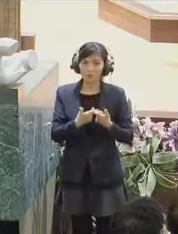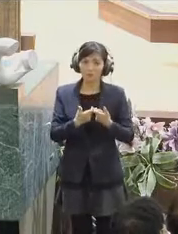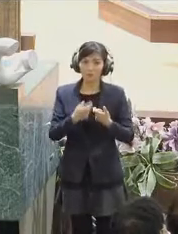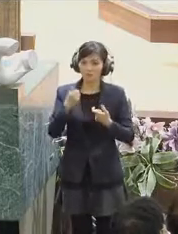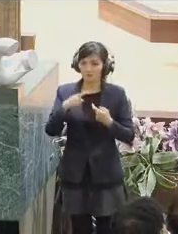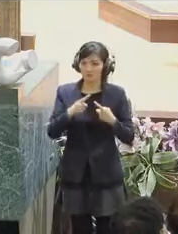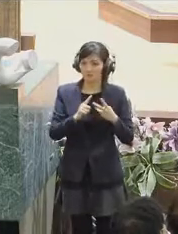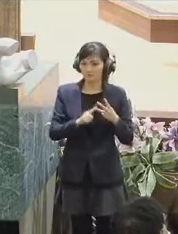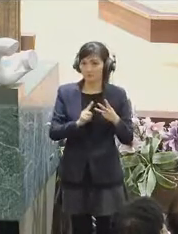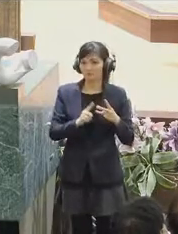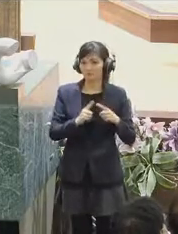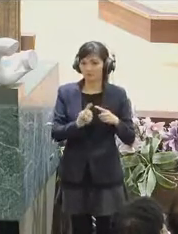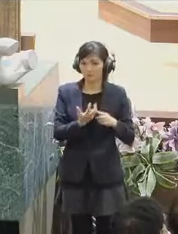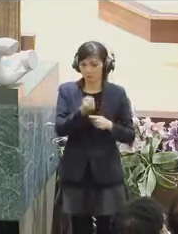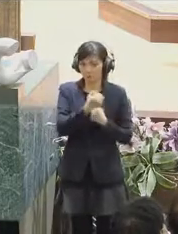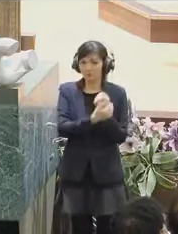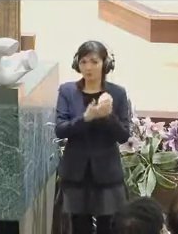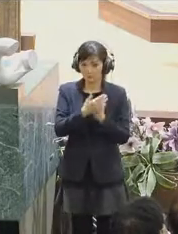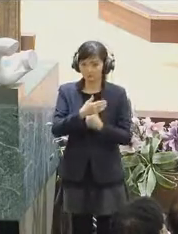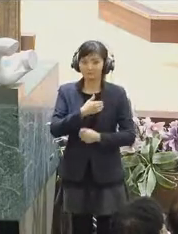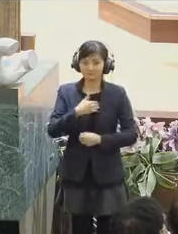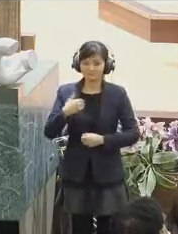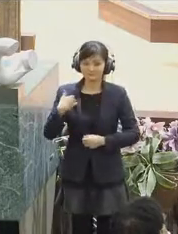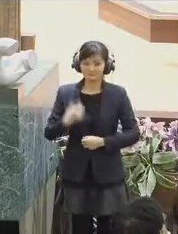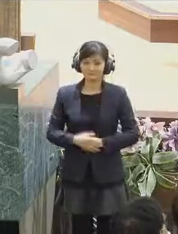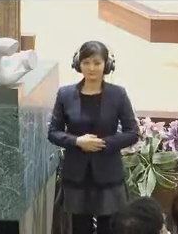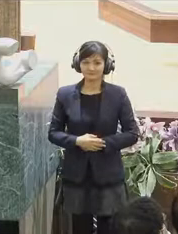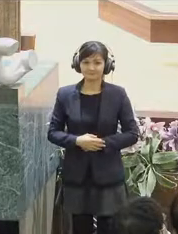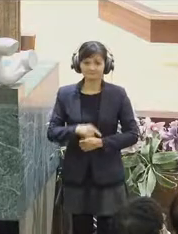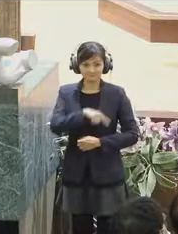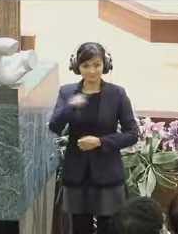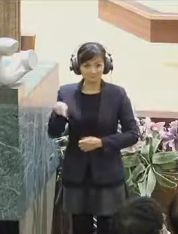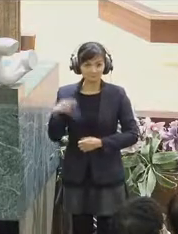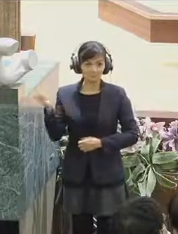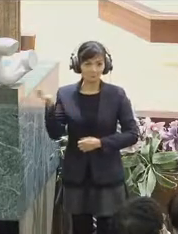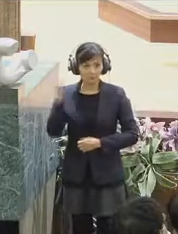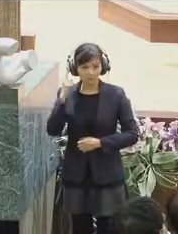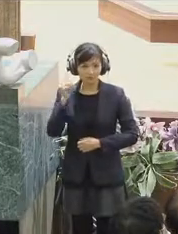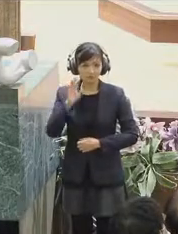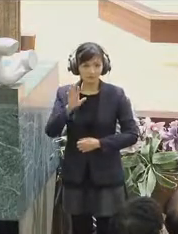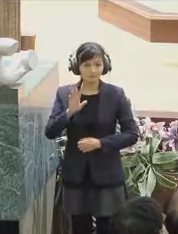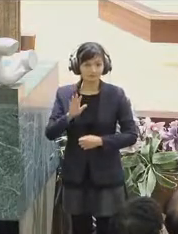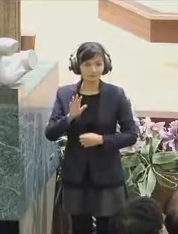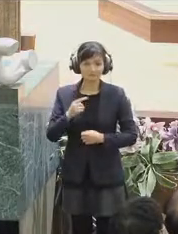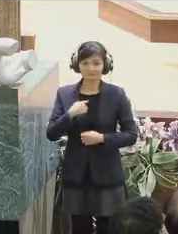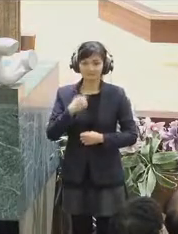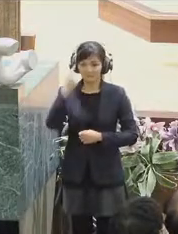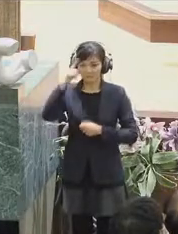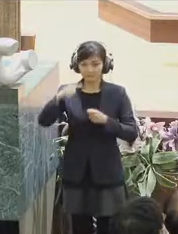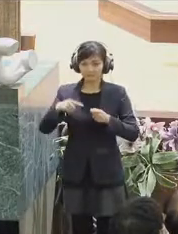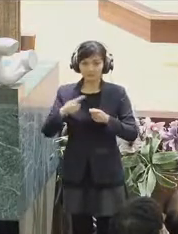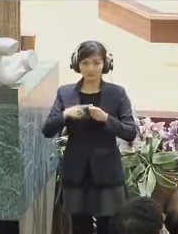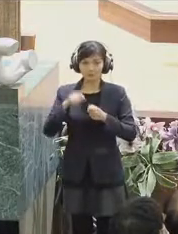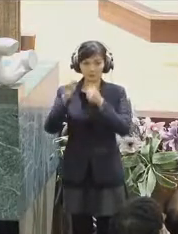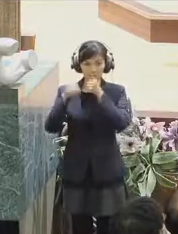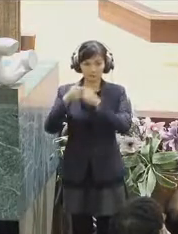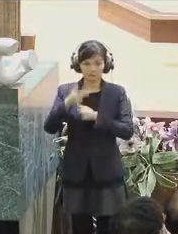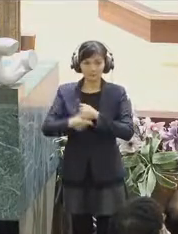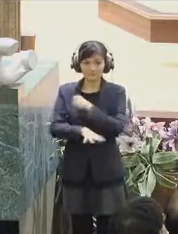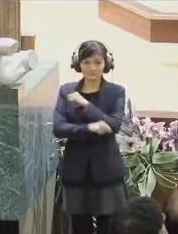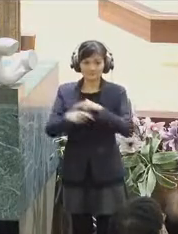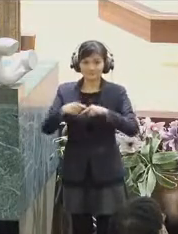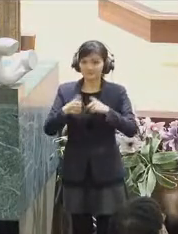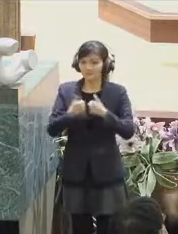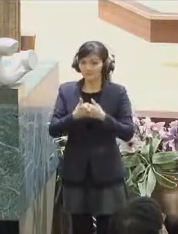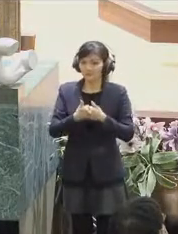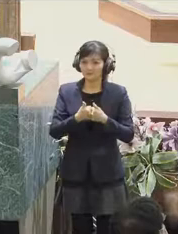will reopen our global innovation hub in Taipei next year. Of course, it is sad, not only